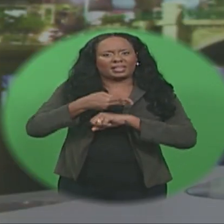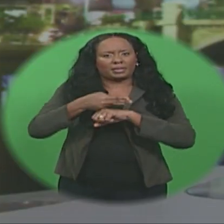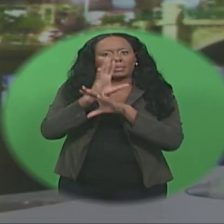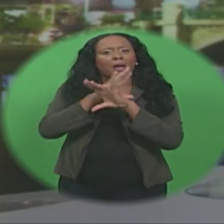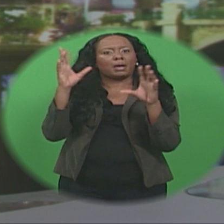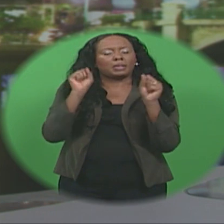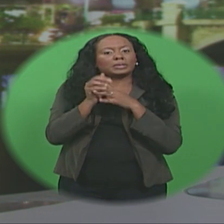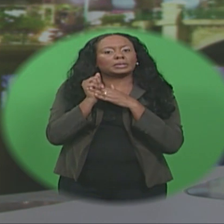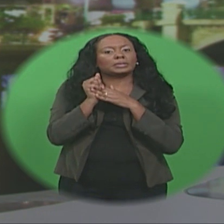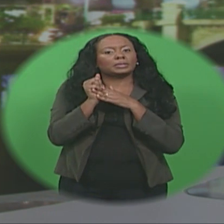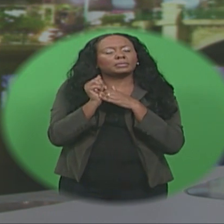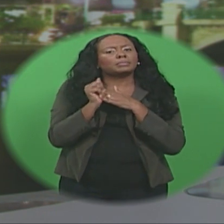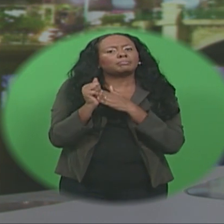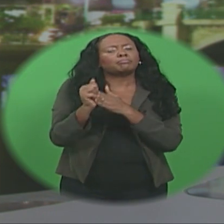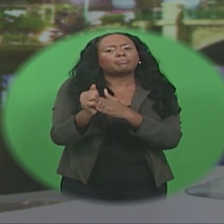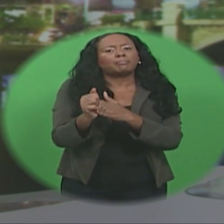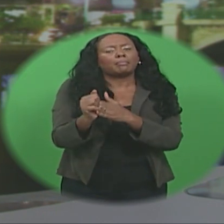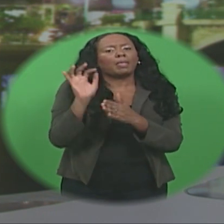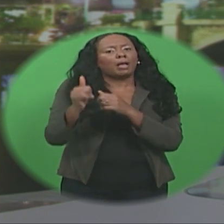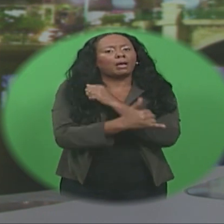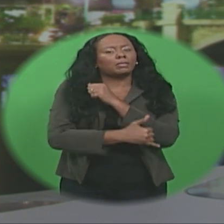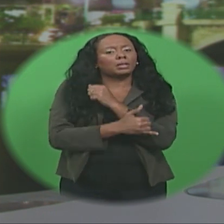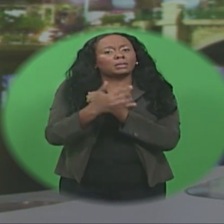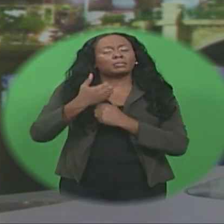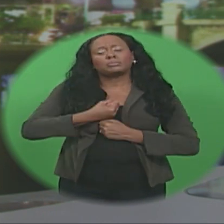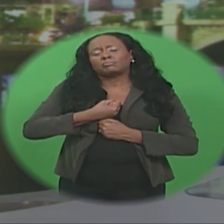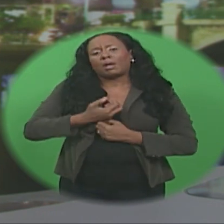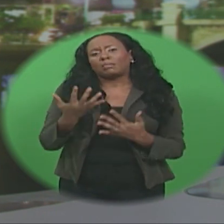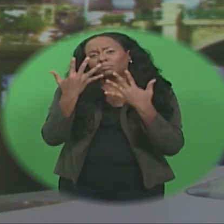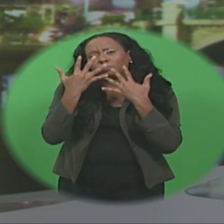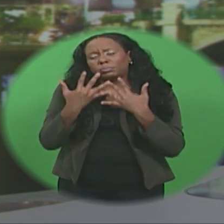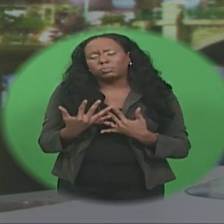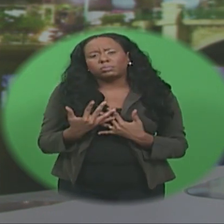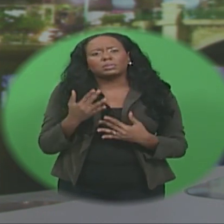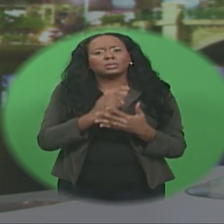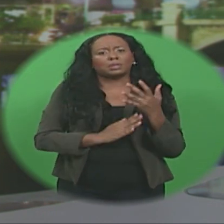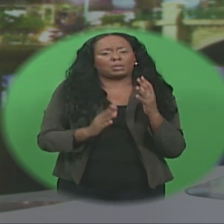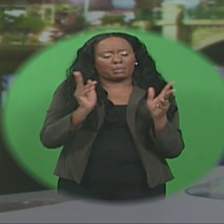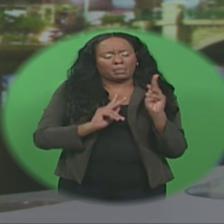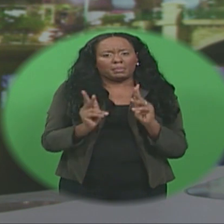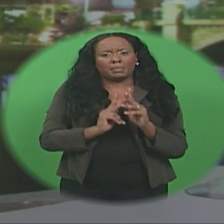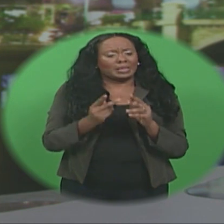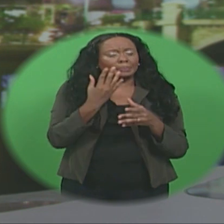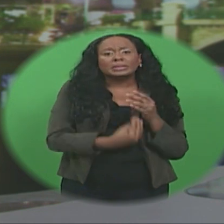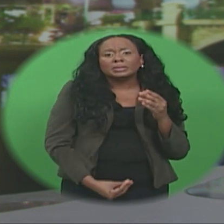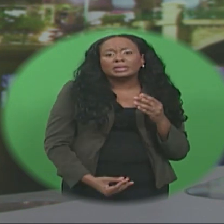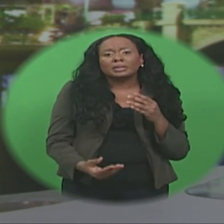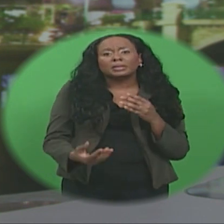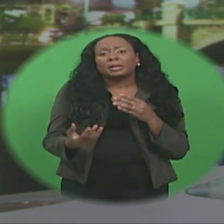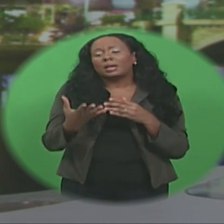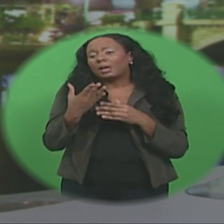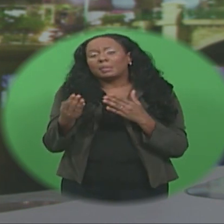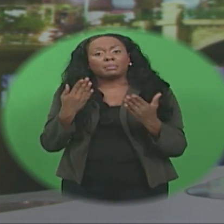has led the country in expressing condolences to the families of those reported missing and presumed dead after a boat